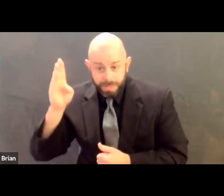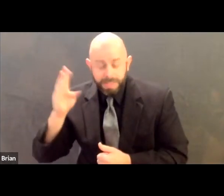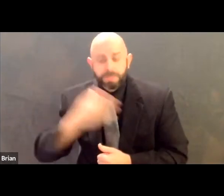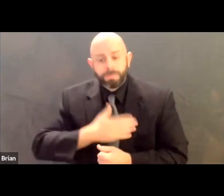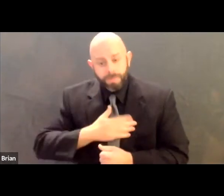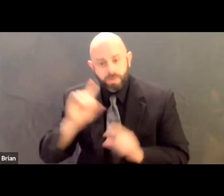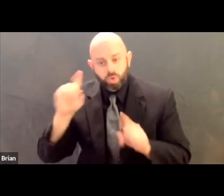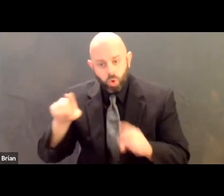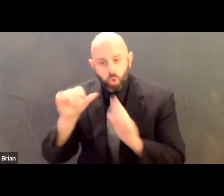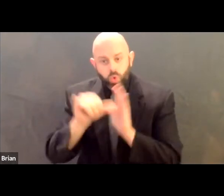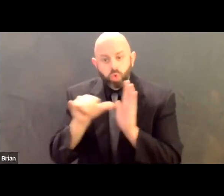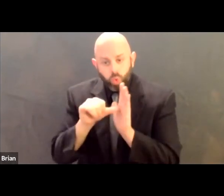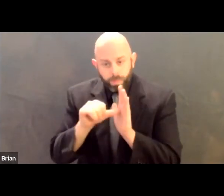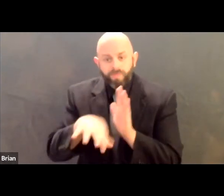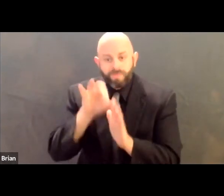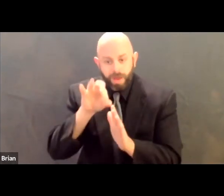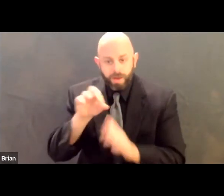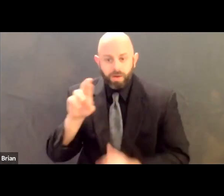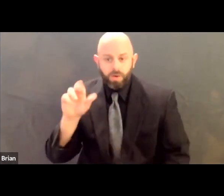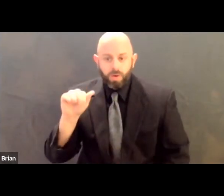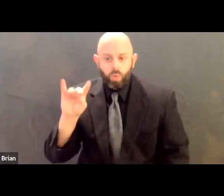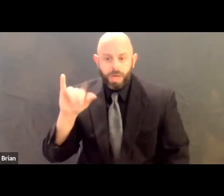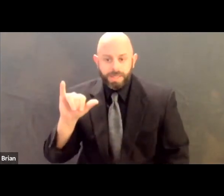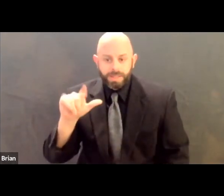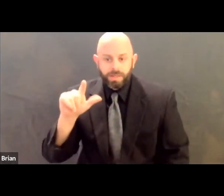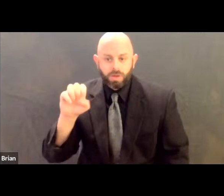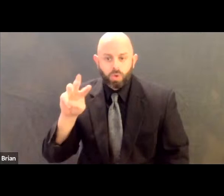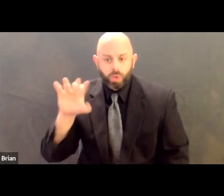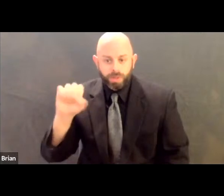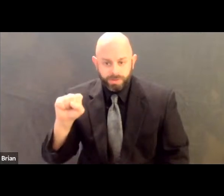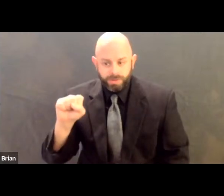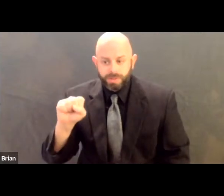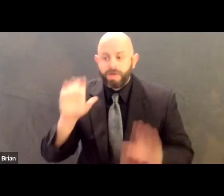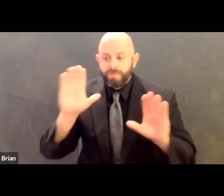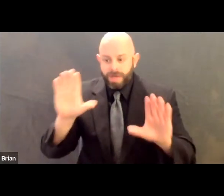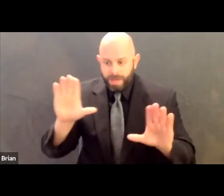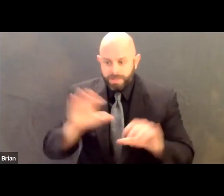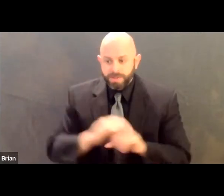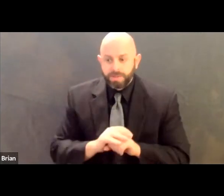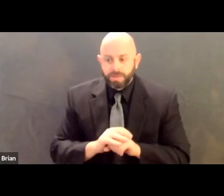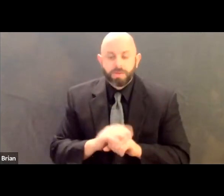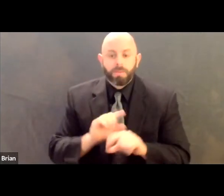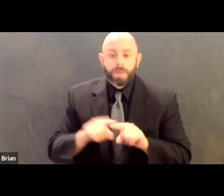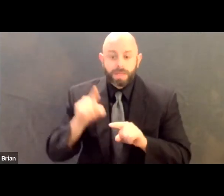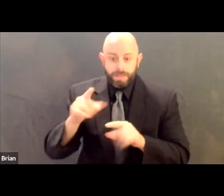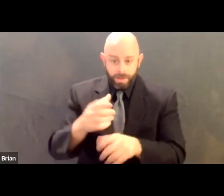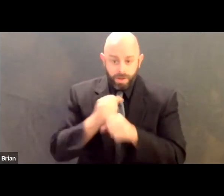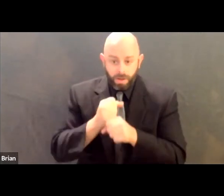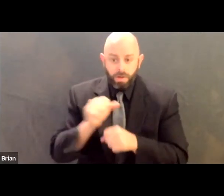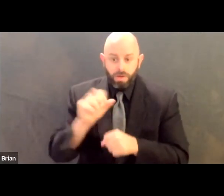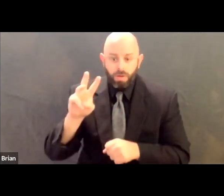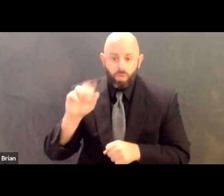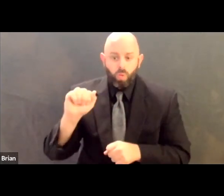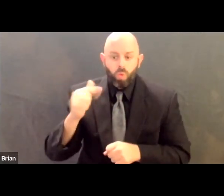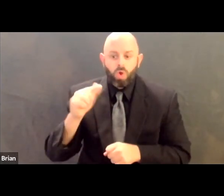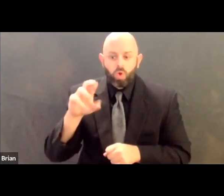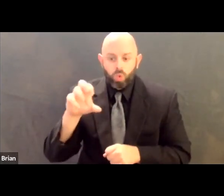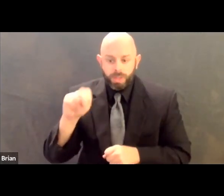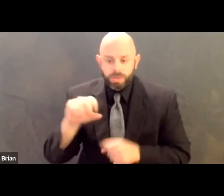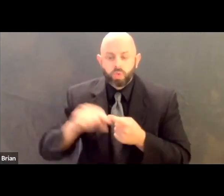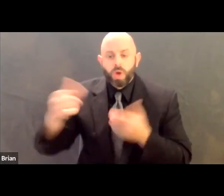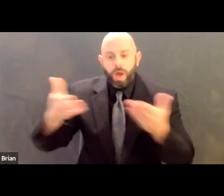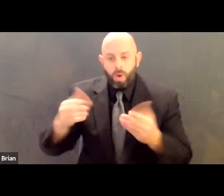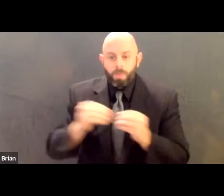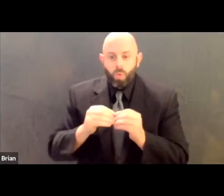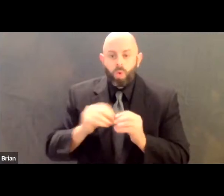and look up Randy Lewis. It's fantastic. Well, he got Walgreens to do more hiring of persons with disabilities.